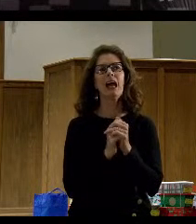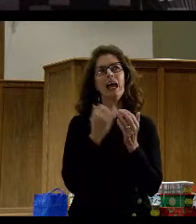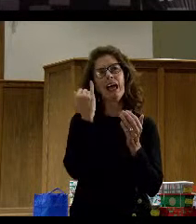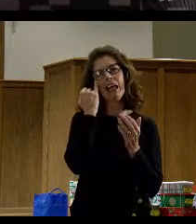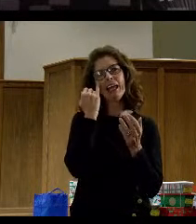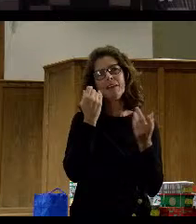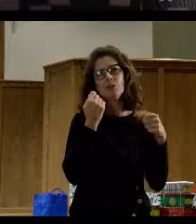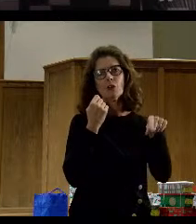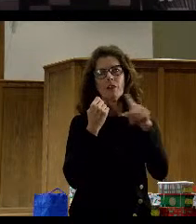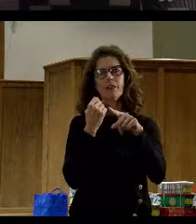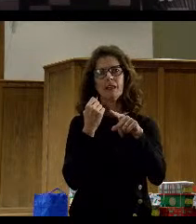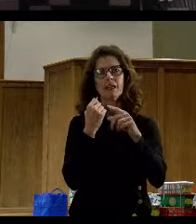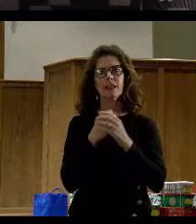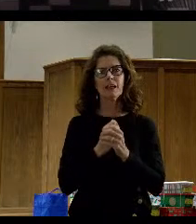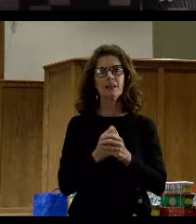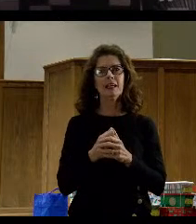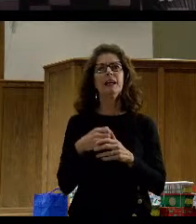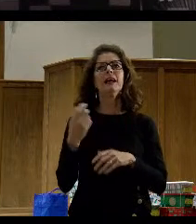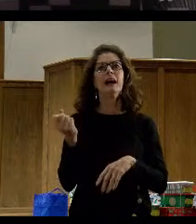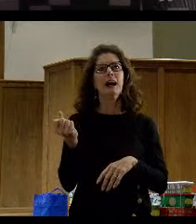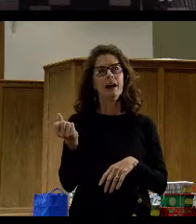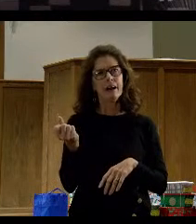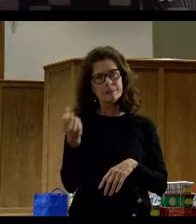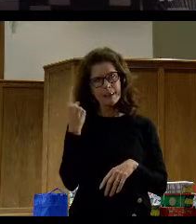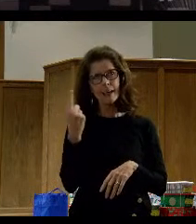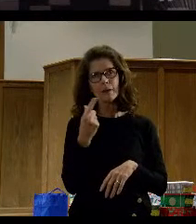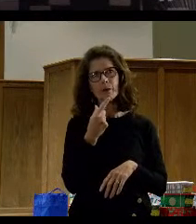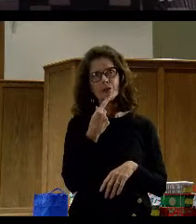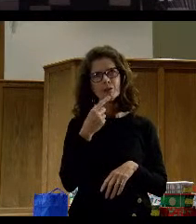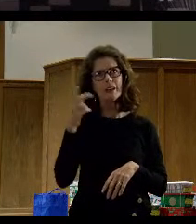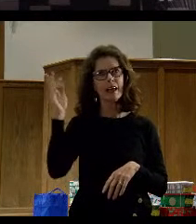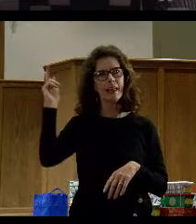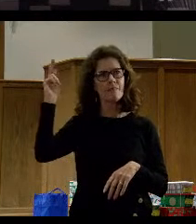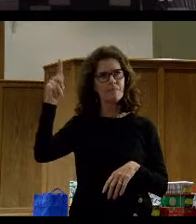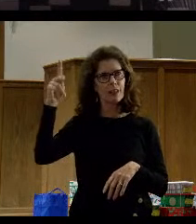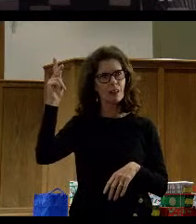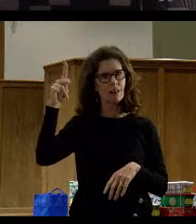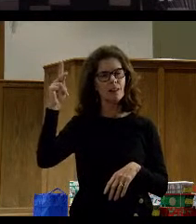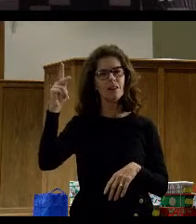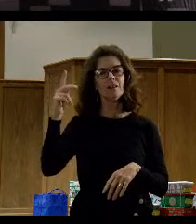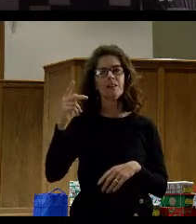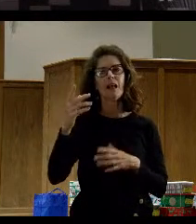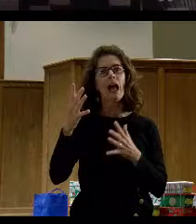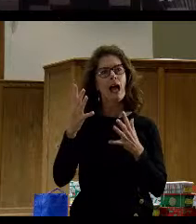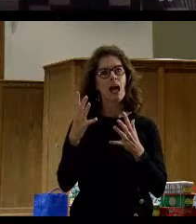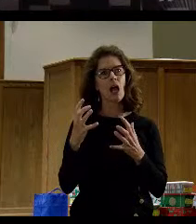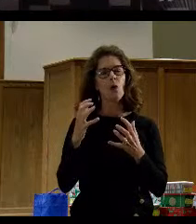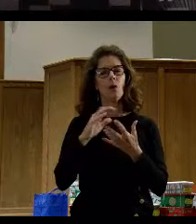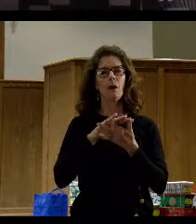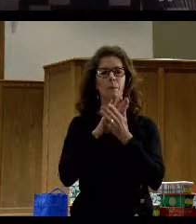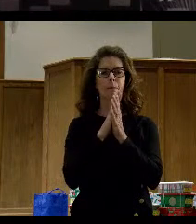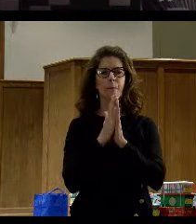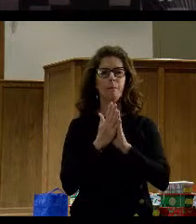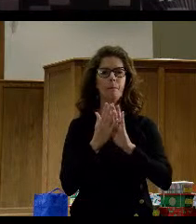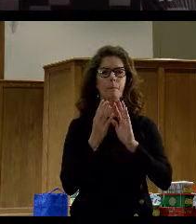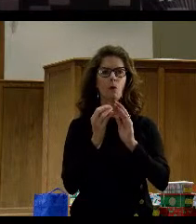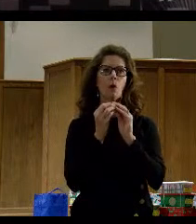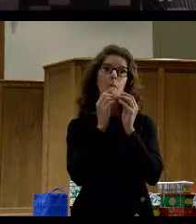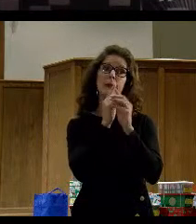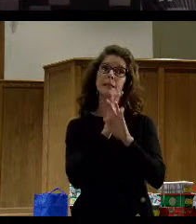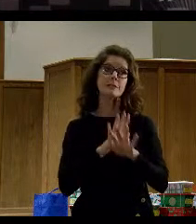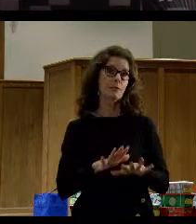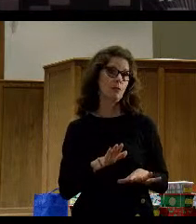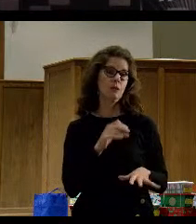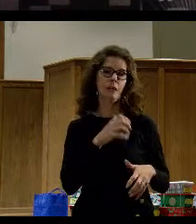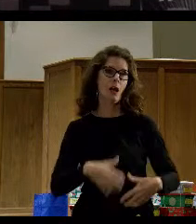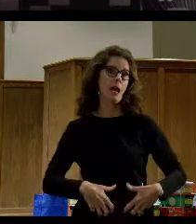what you're saying, Phil, and I want to be a more peaceable person, and I don't want to be quite as angry as I have been, but it's just the